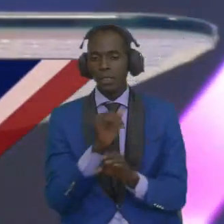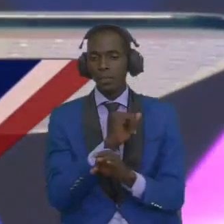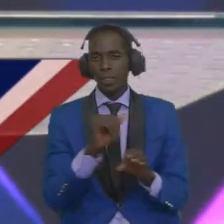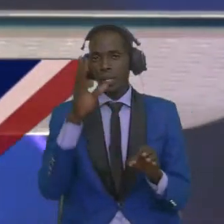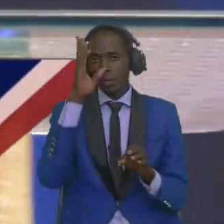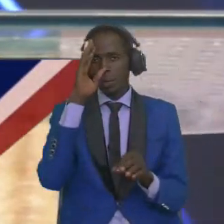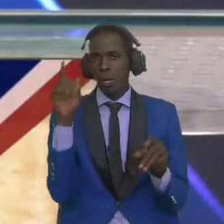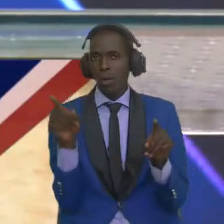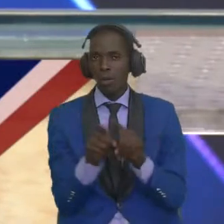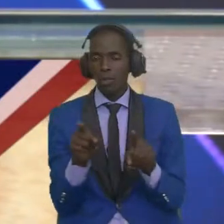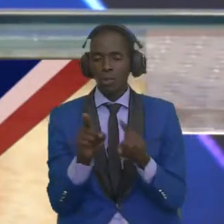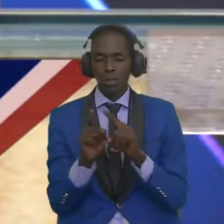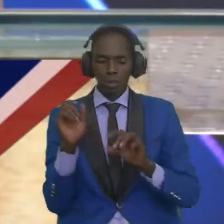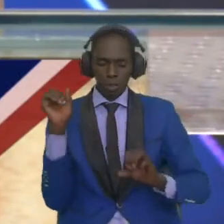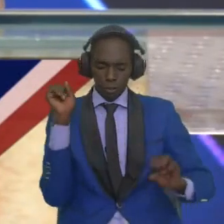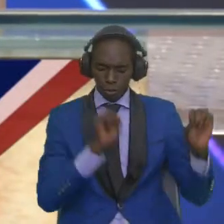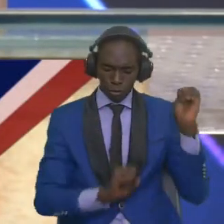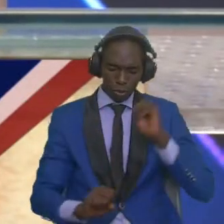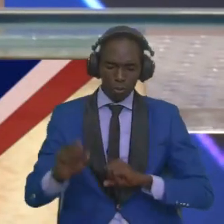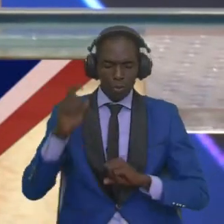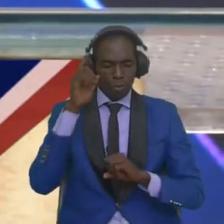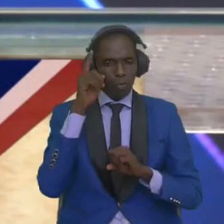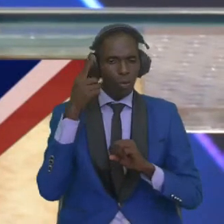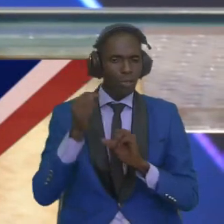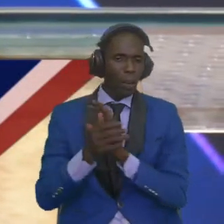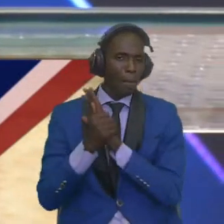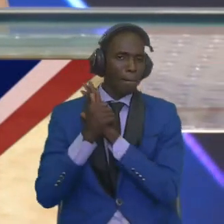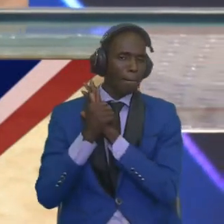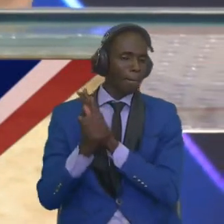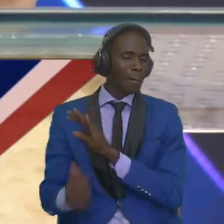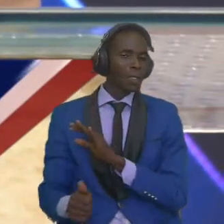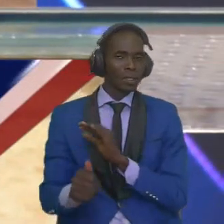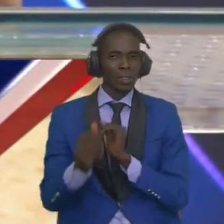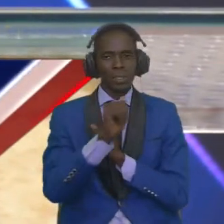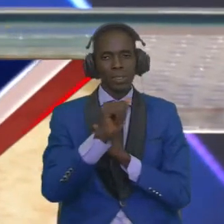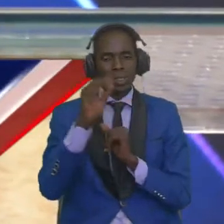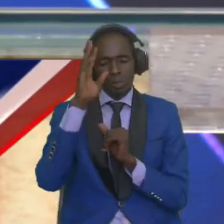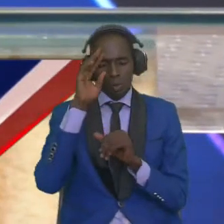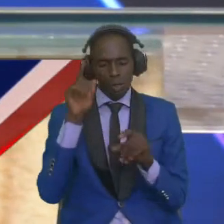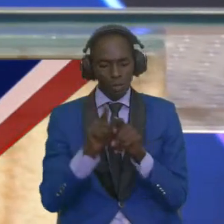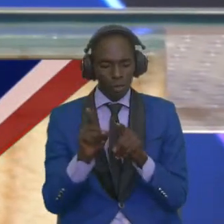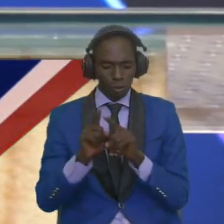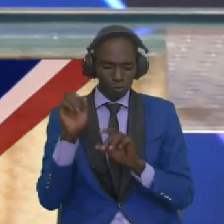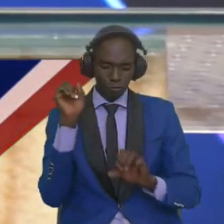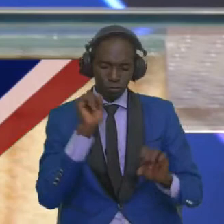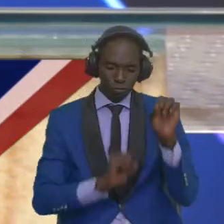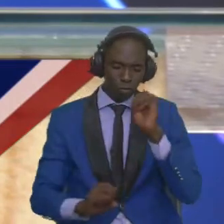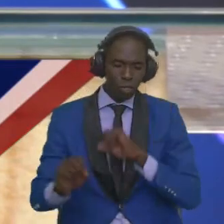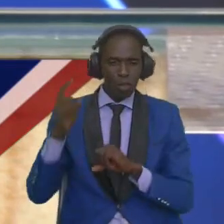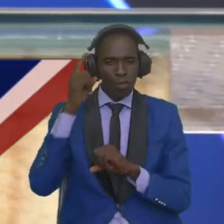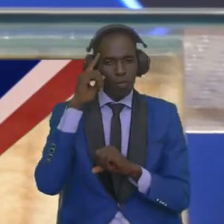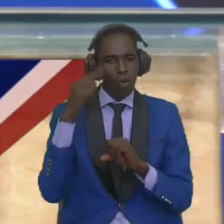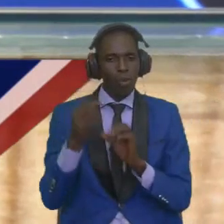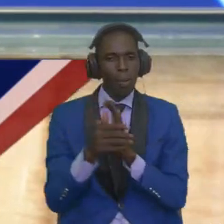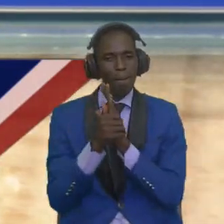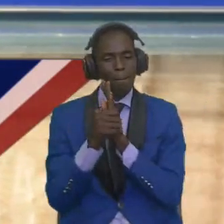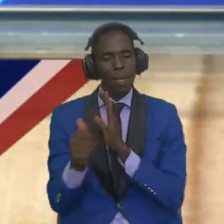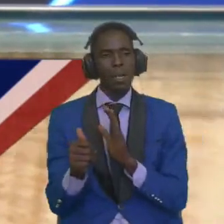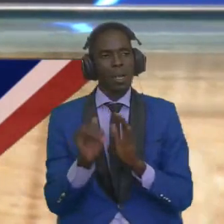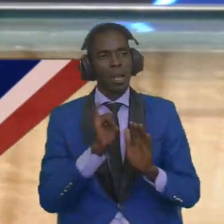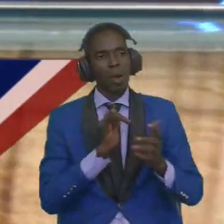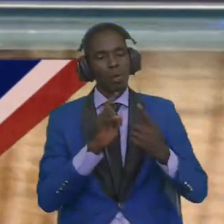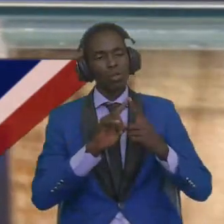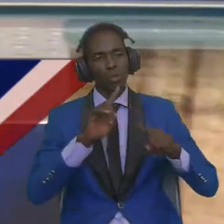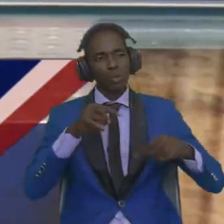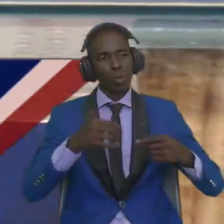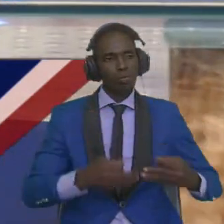also strive for the masteries. A man also strive for the masteries. I want to go